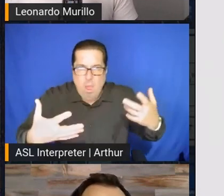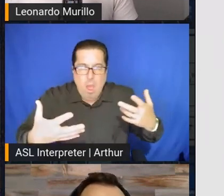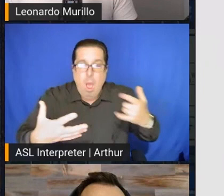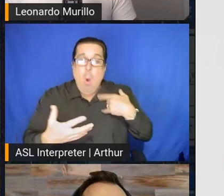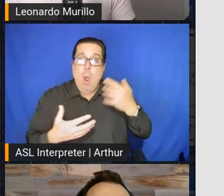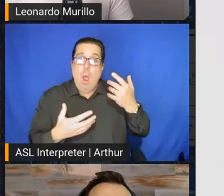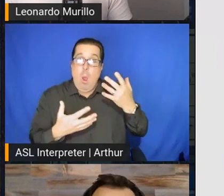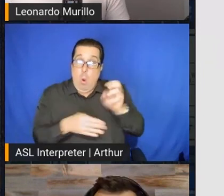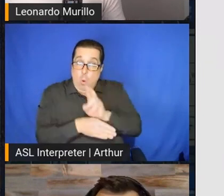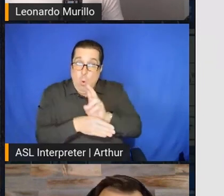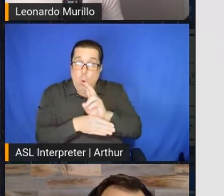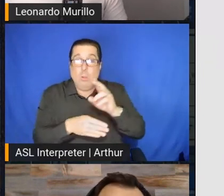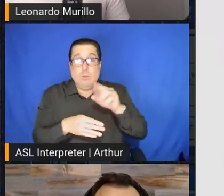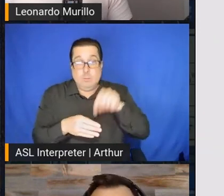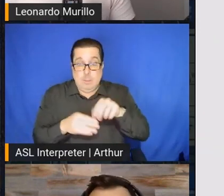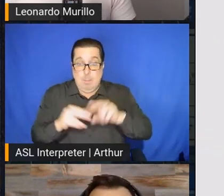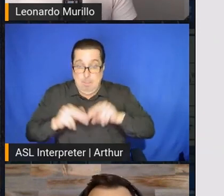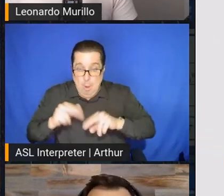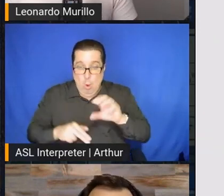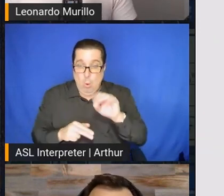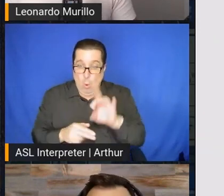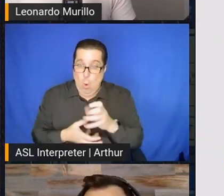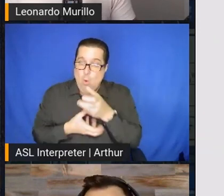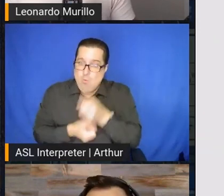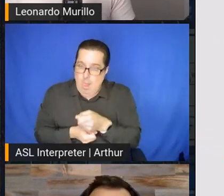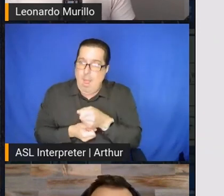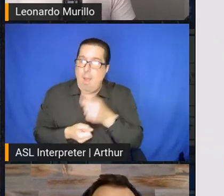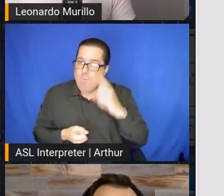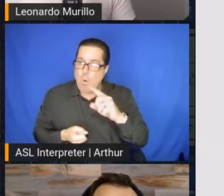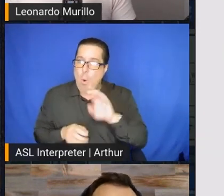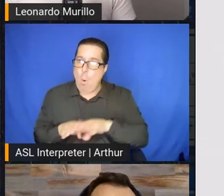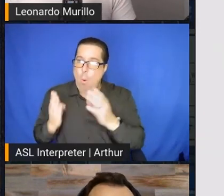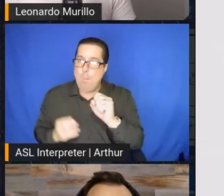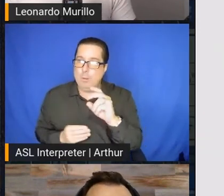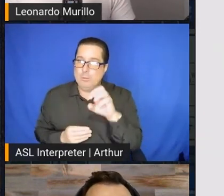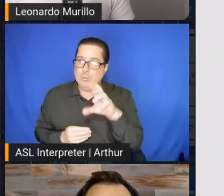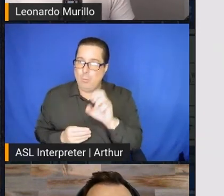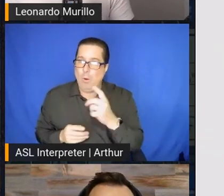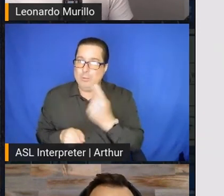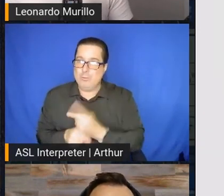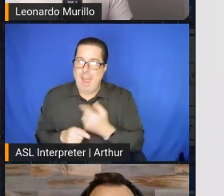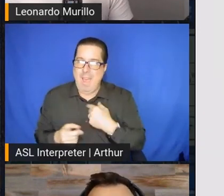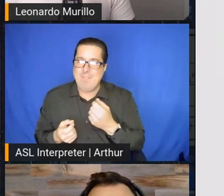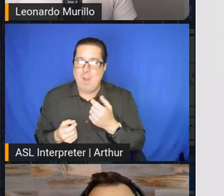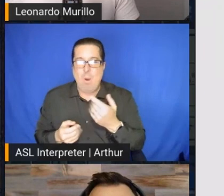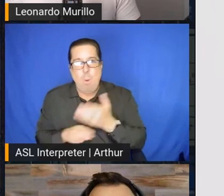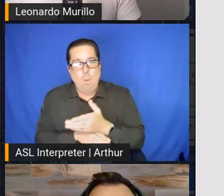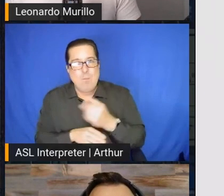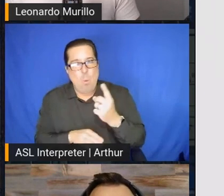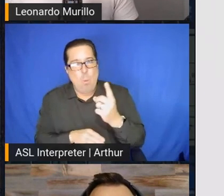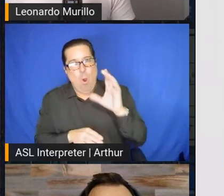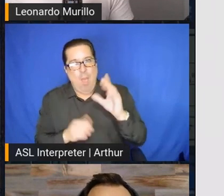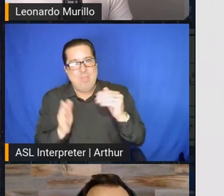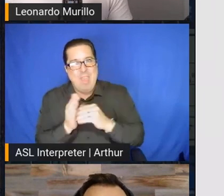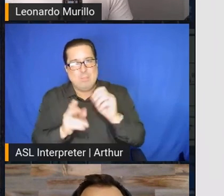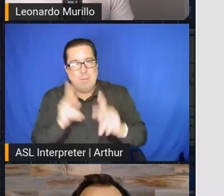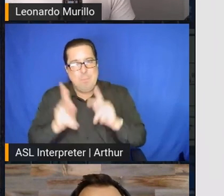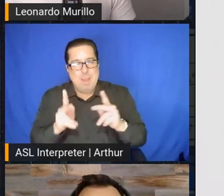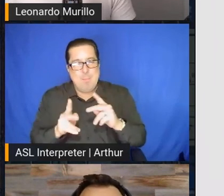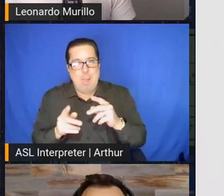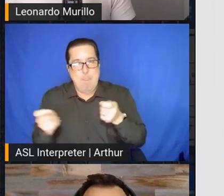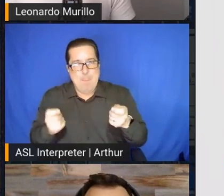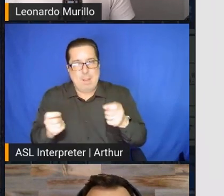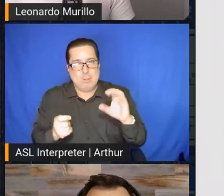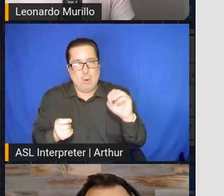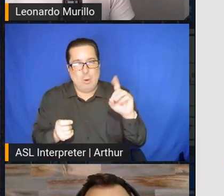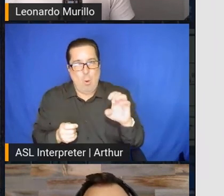code reliably for, especially in open source, right? We have hundreds and thousands of people managing these code bases. And in the same way, we have